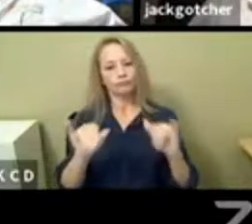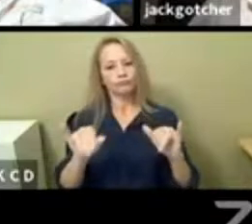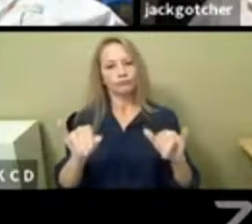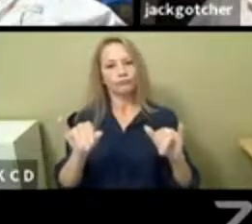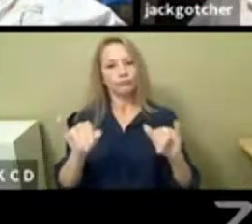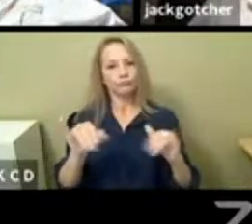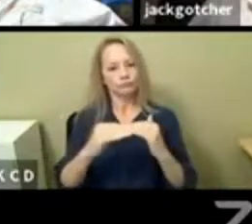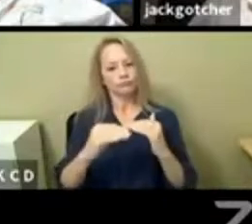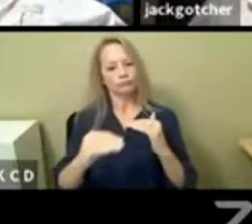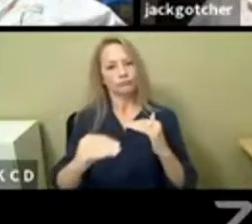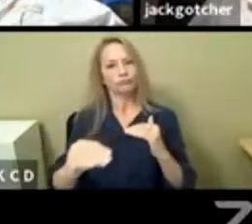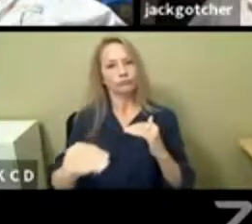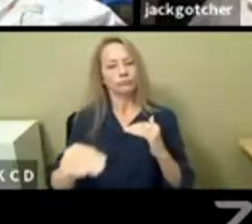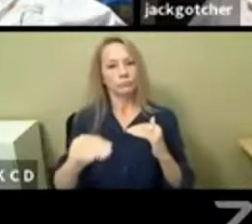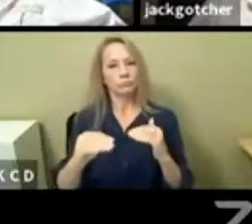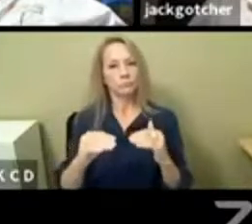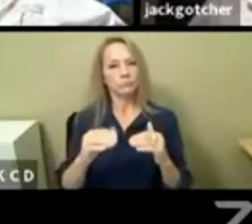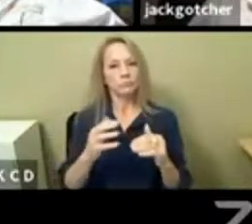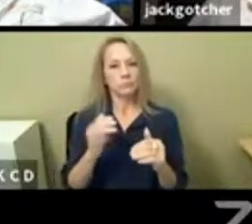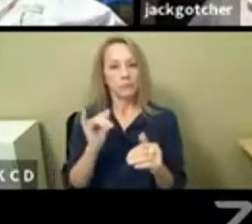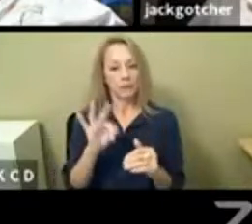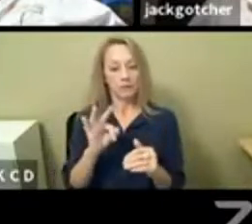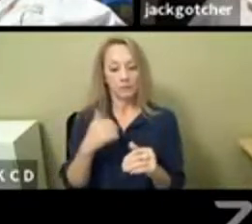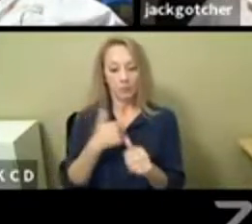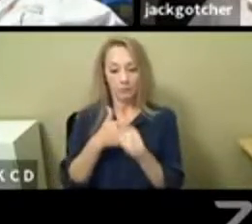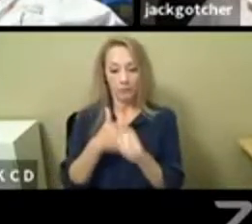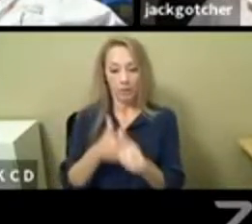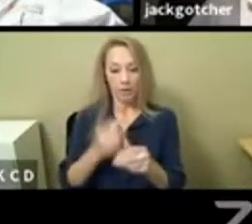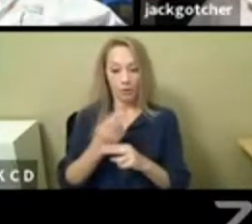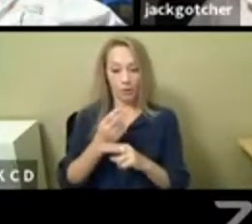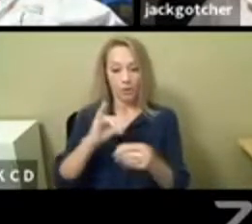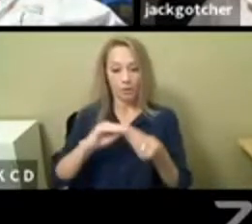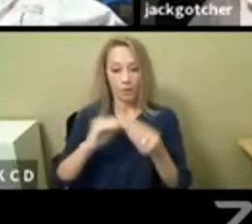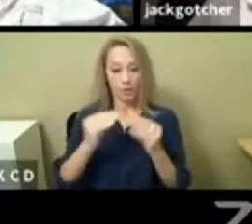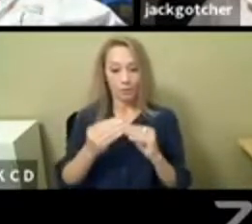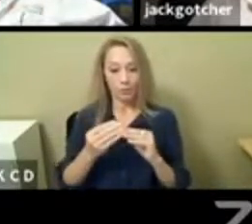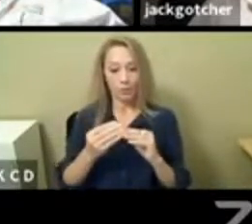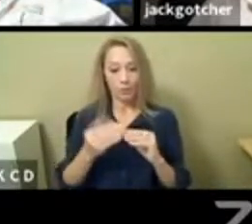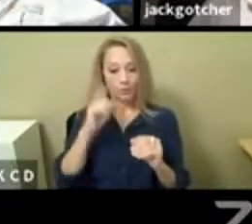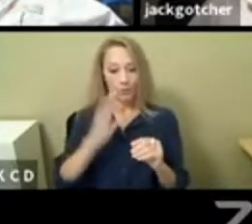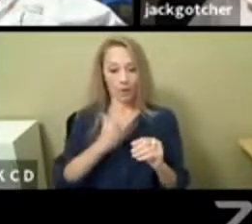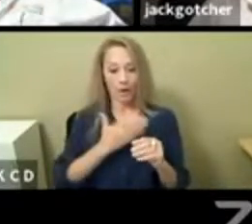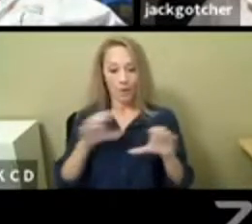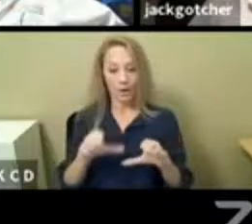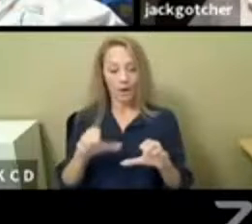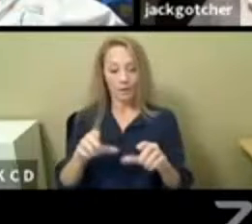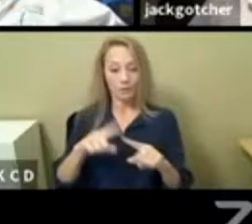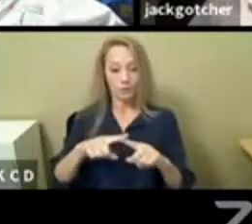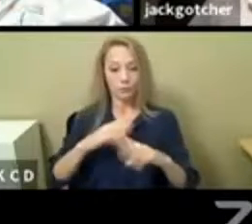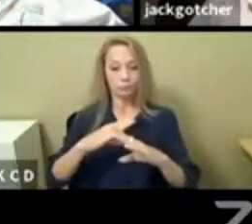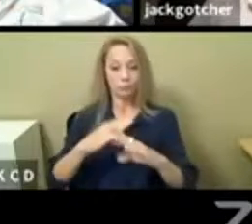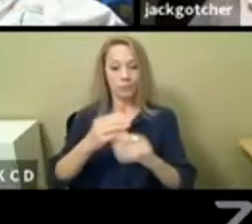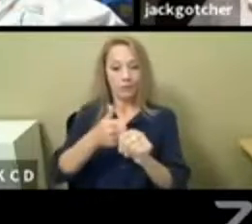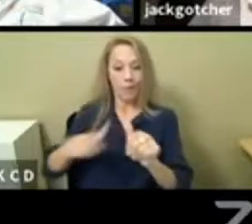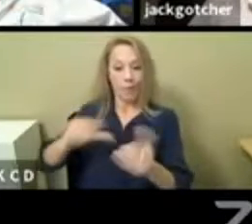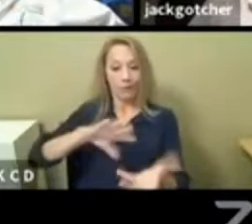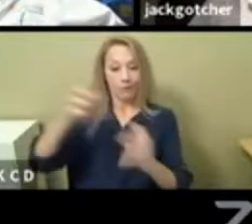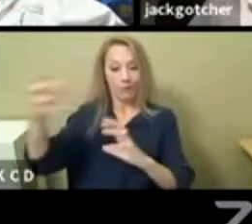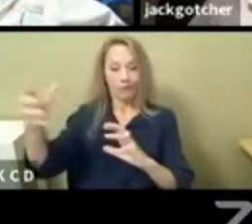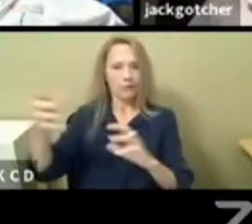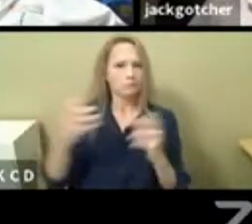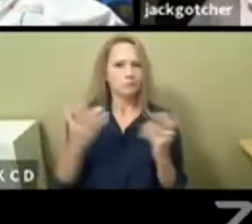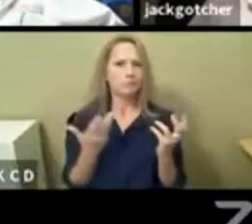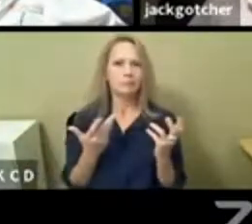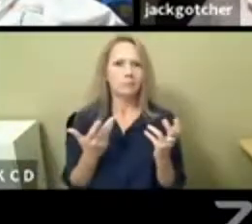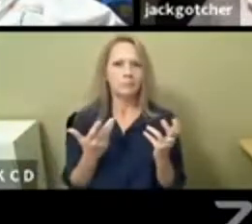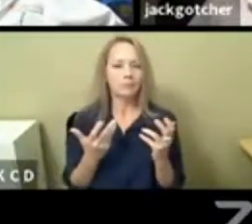if we're using them to avoid a catastrophe, that is different, but I'm not sure, do we want to get on the edge of catastrophe